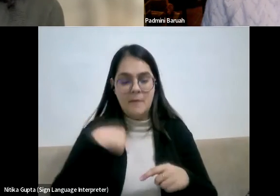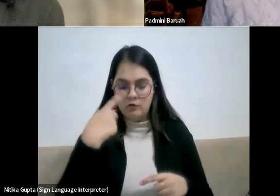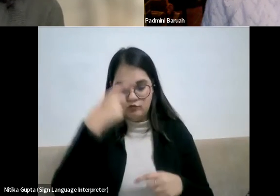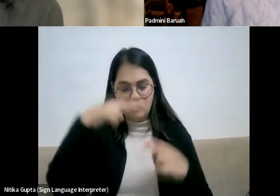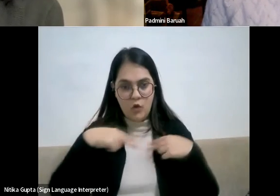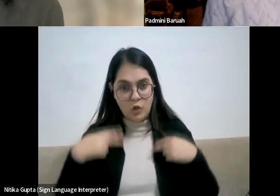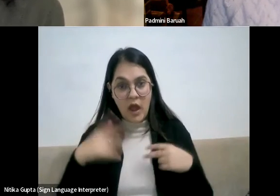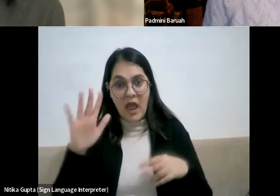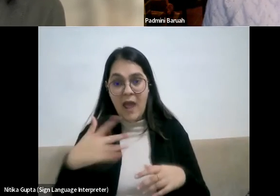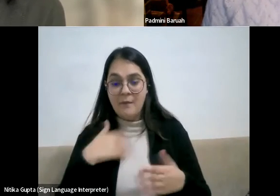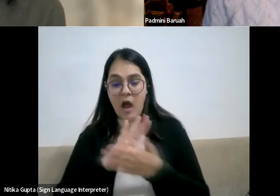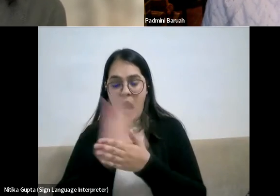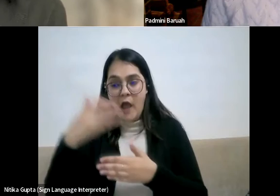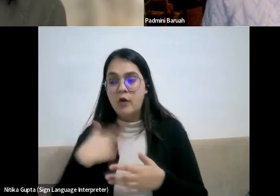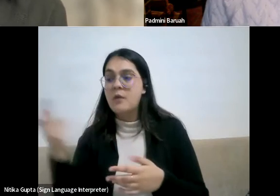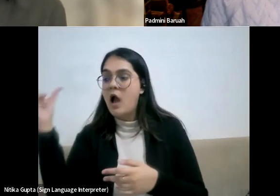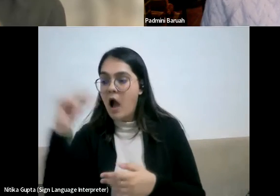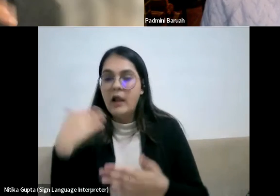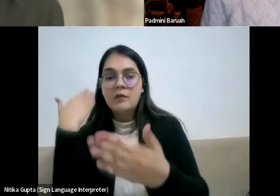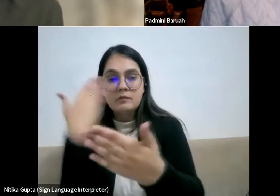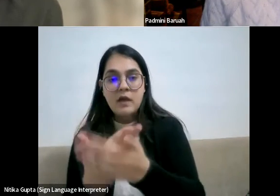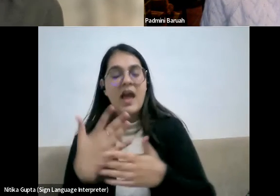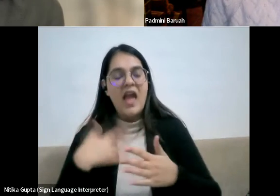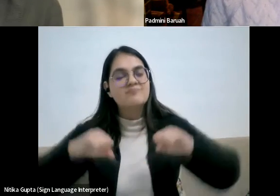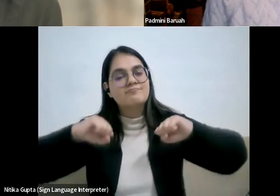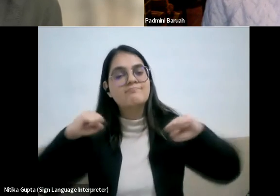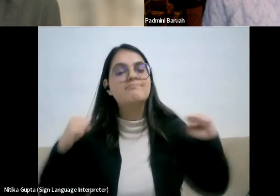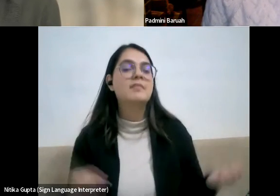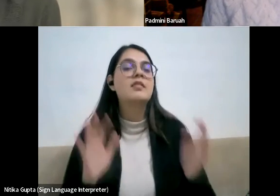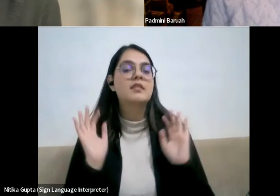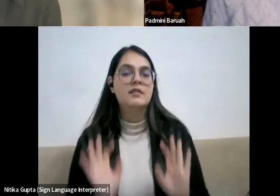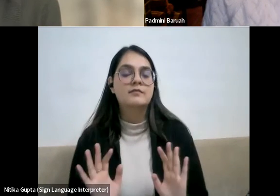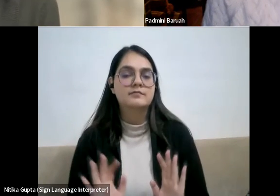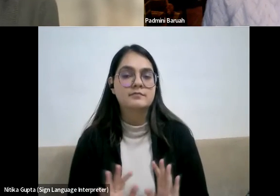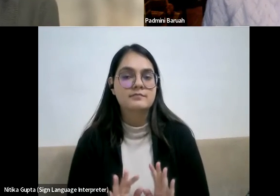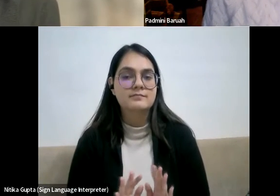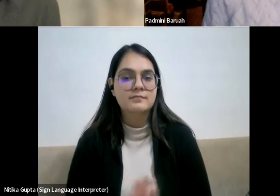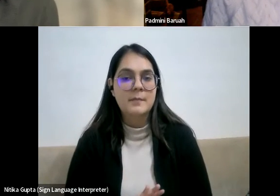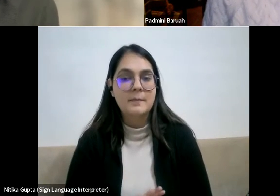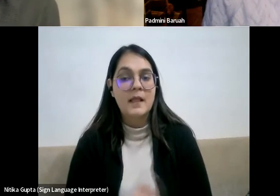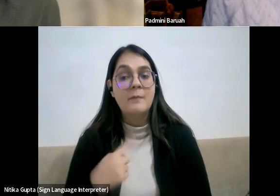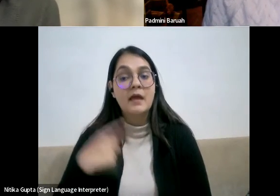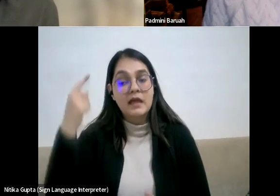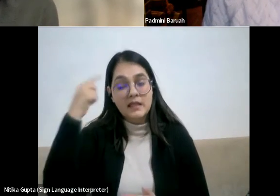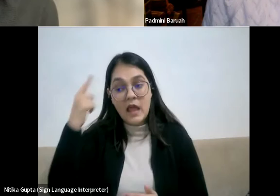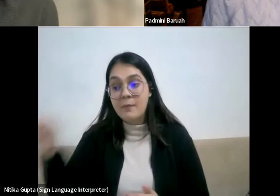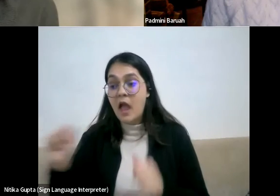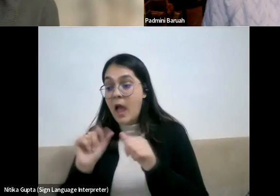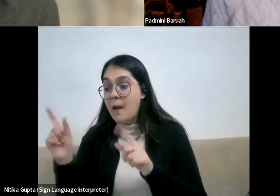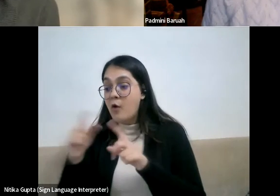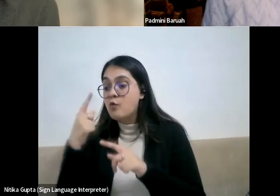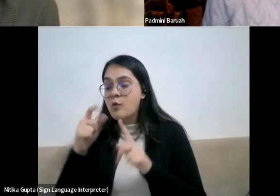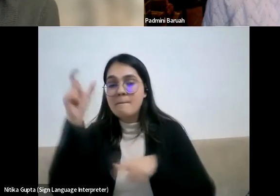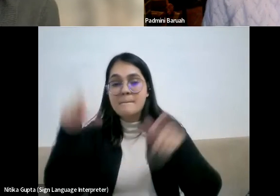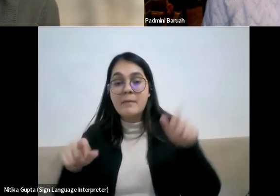is a tedious task. So it does at some level, talk to how people access the Constitution on a daily